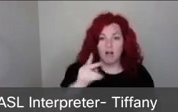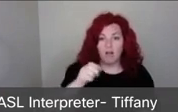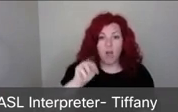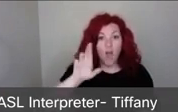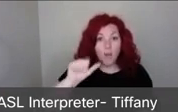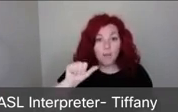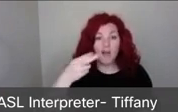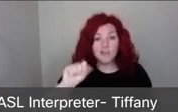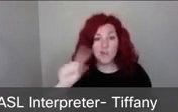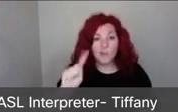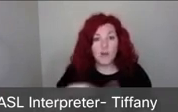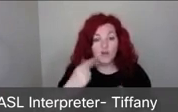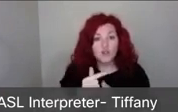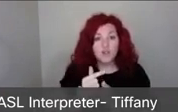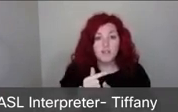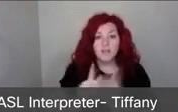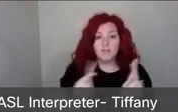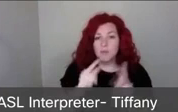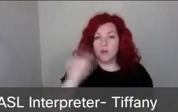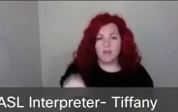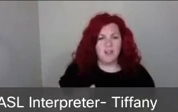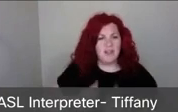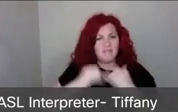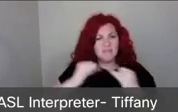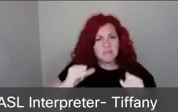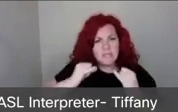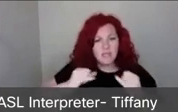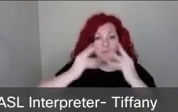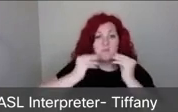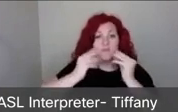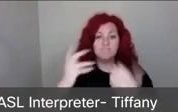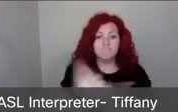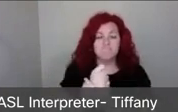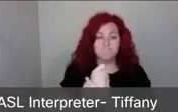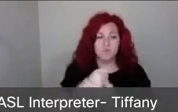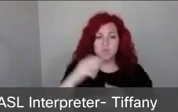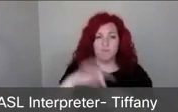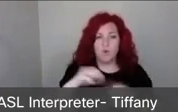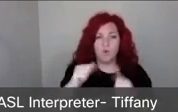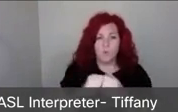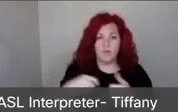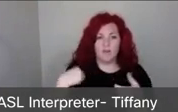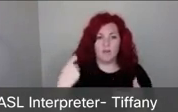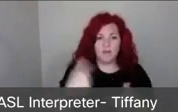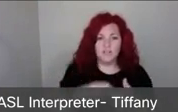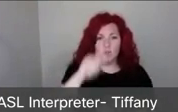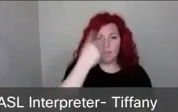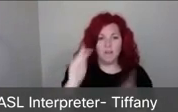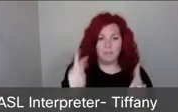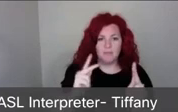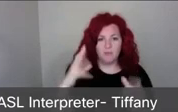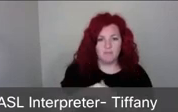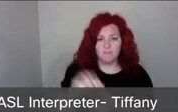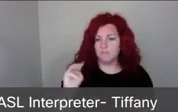in Glendale also have lived the same experience that I have, and they deserve to also vote with a lot of the Latino and Black people in